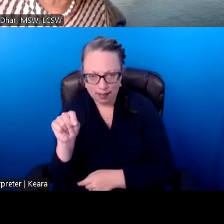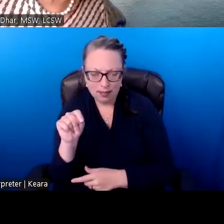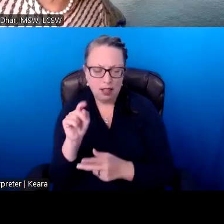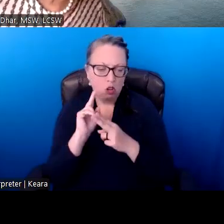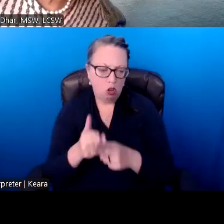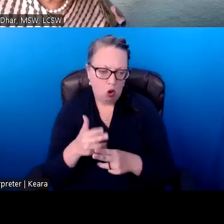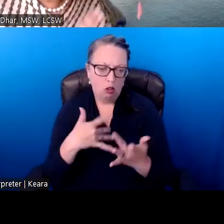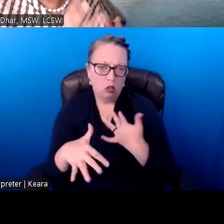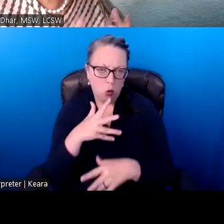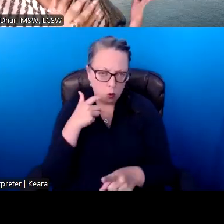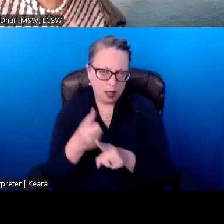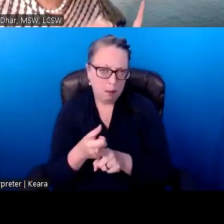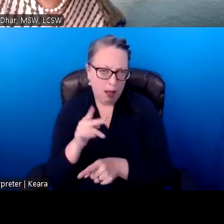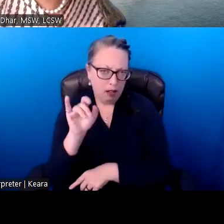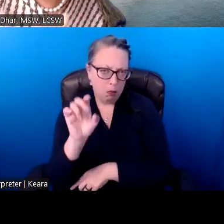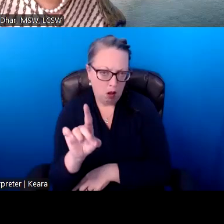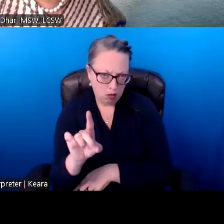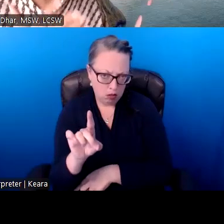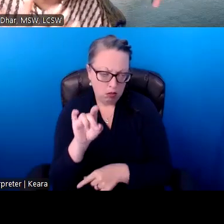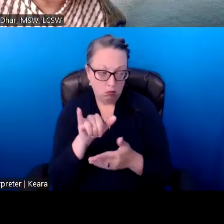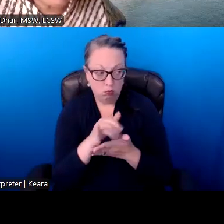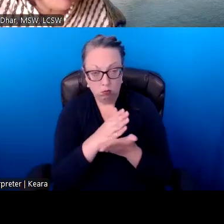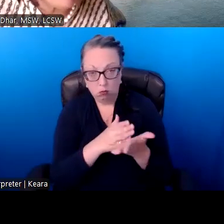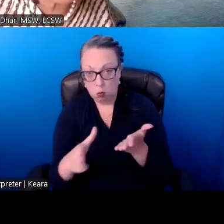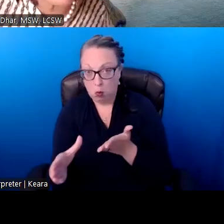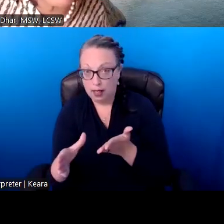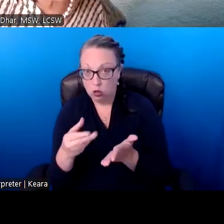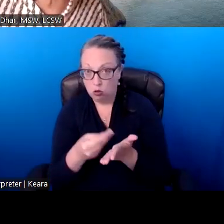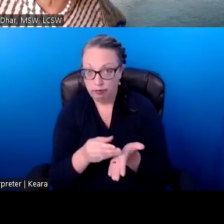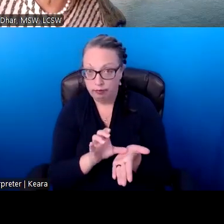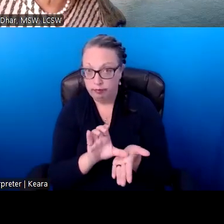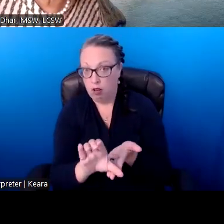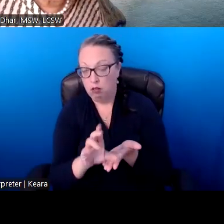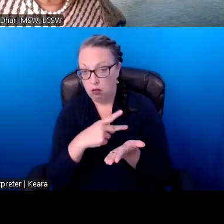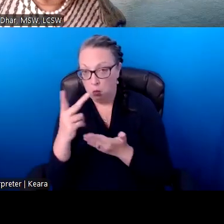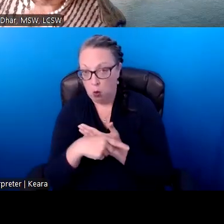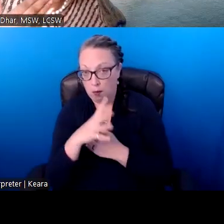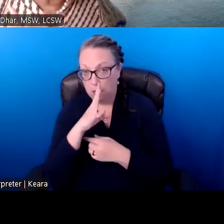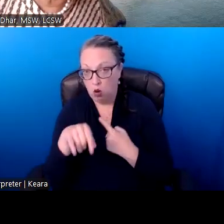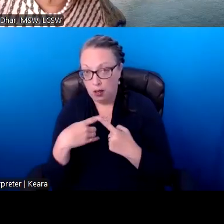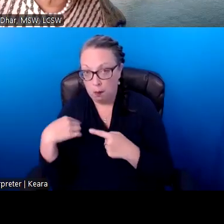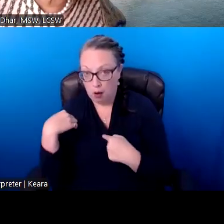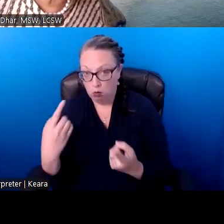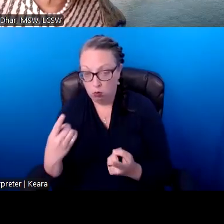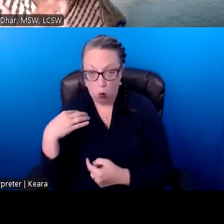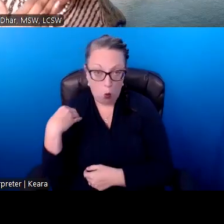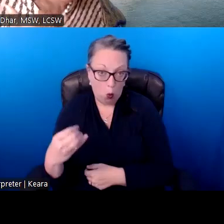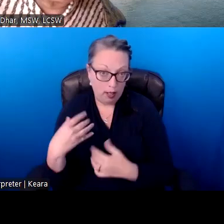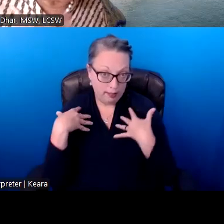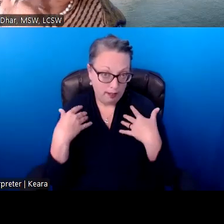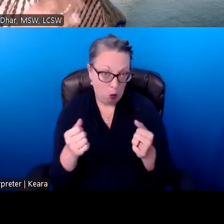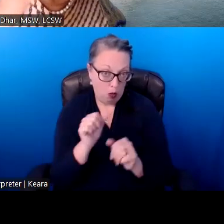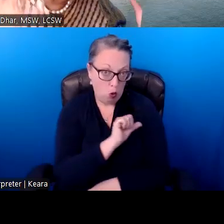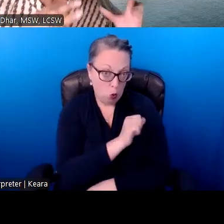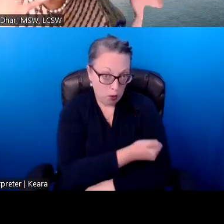bonds. These are some ways to fund some of the programs that I've been talking about. Oregon Health Authority,